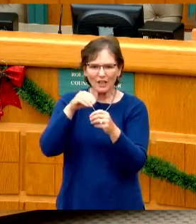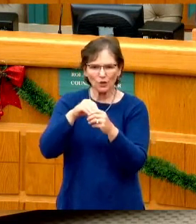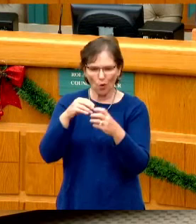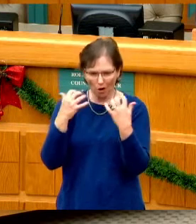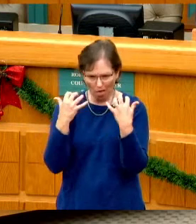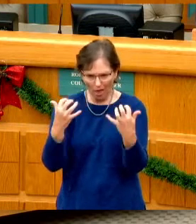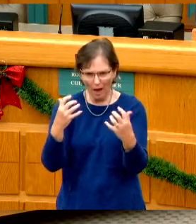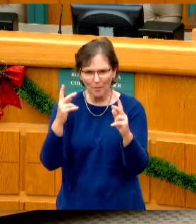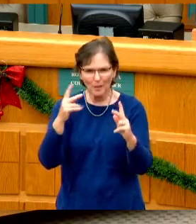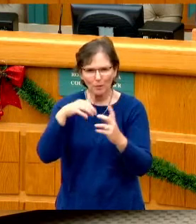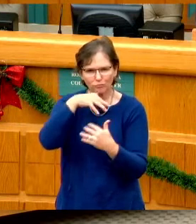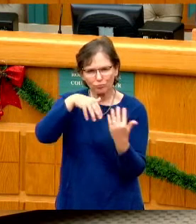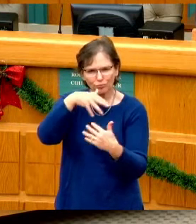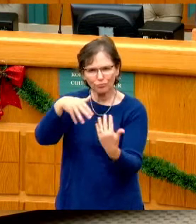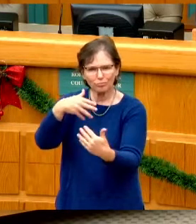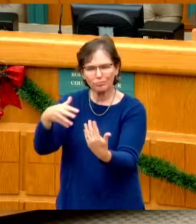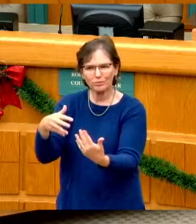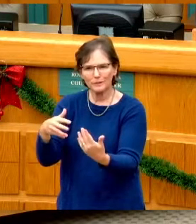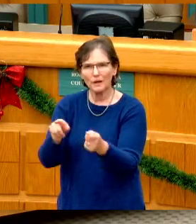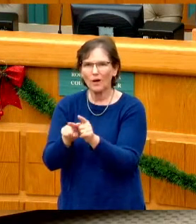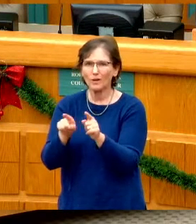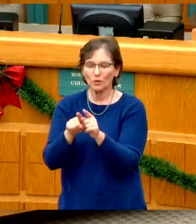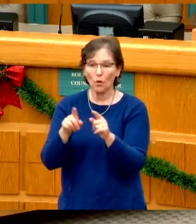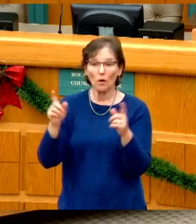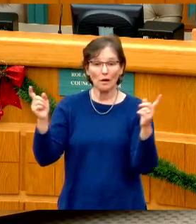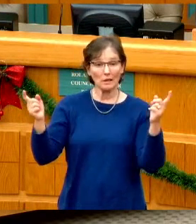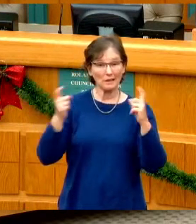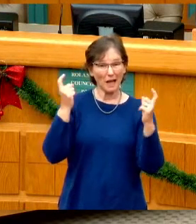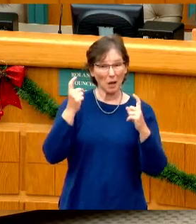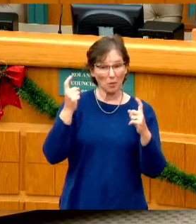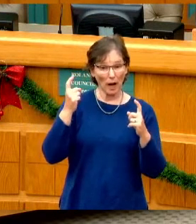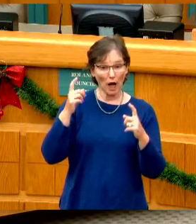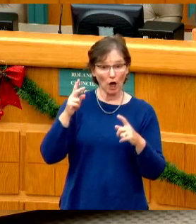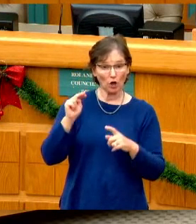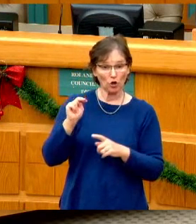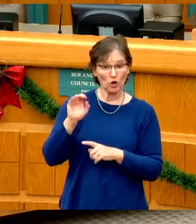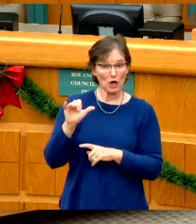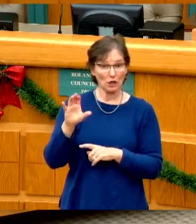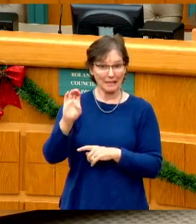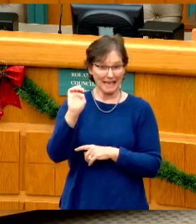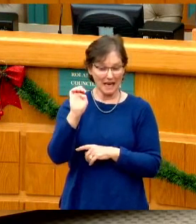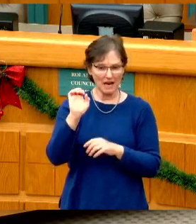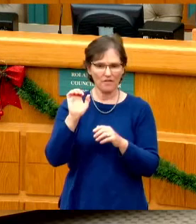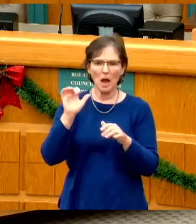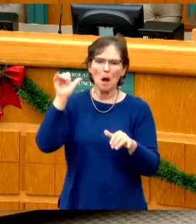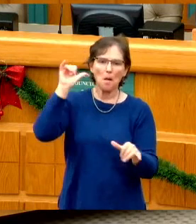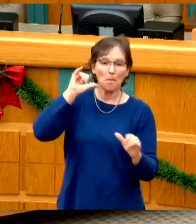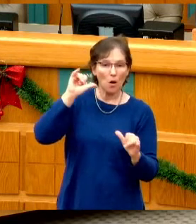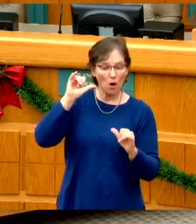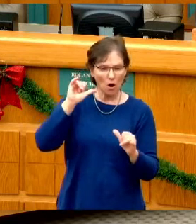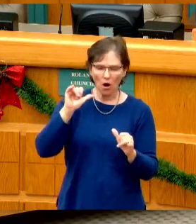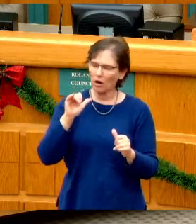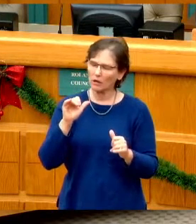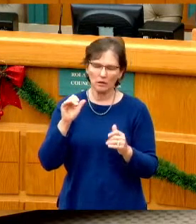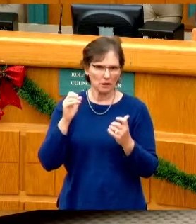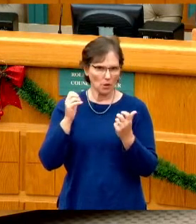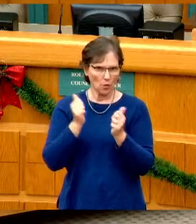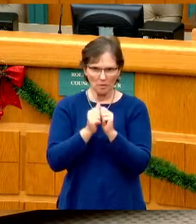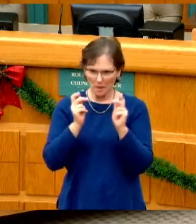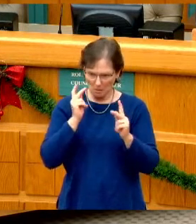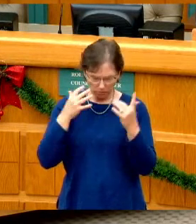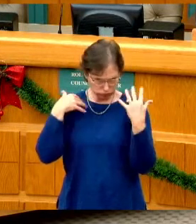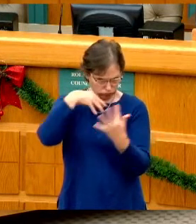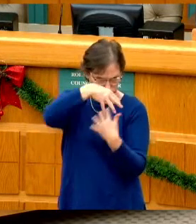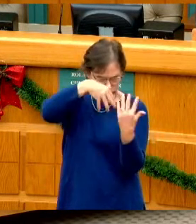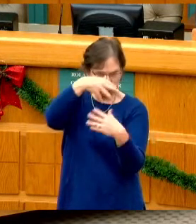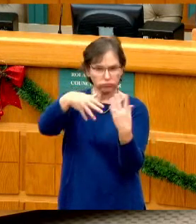is celebrating New Year's Eve at a bar. Also attending a Super Bowl party with others outside of your household is